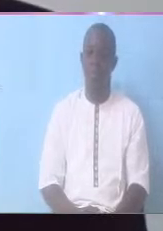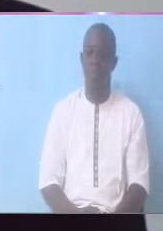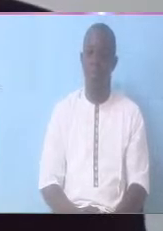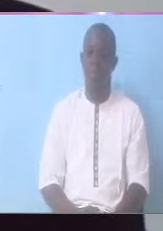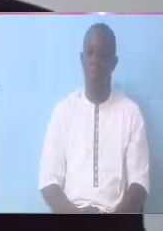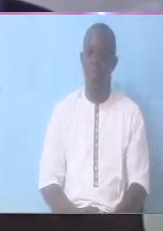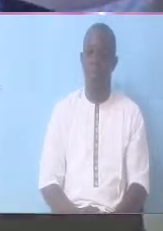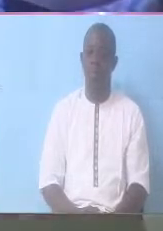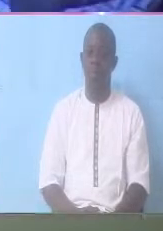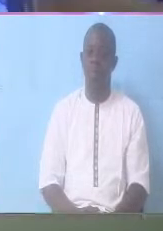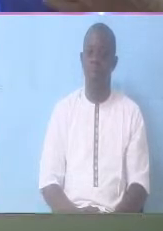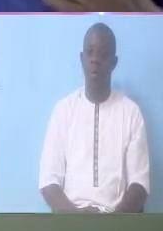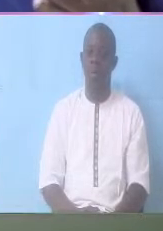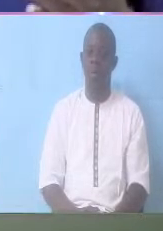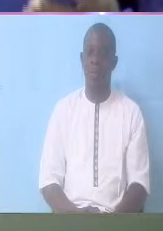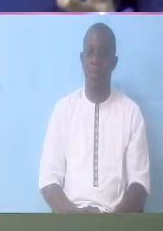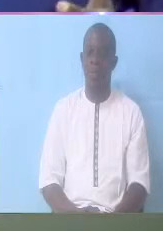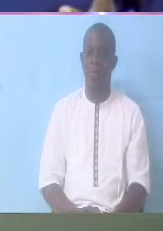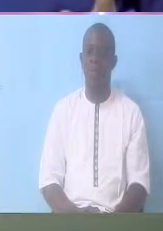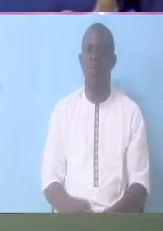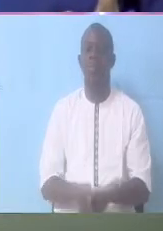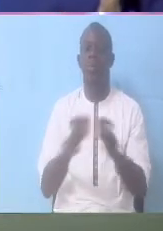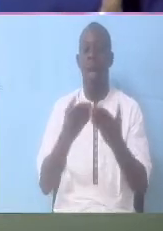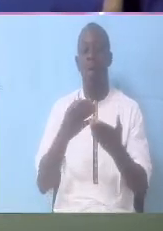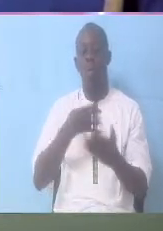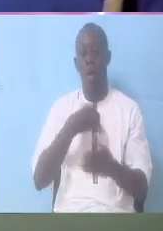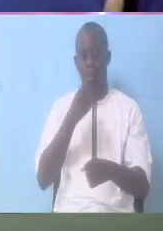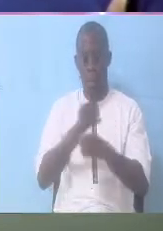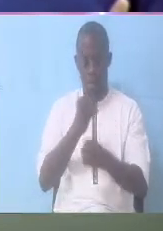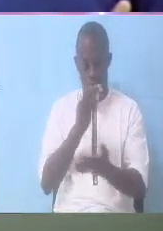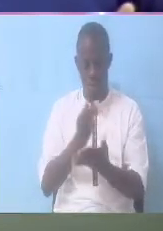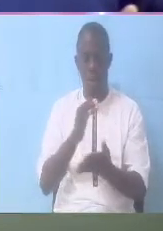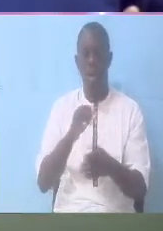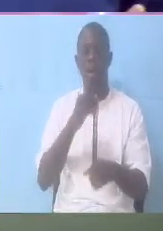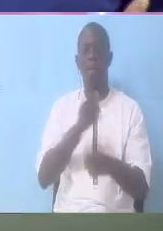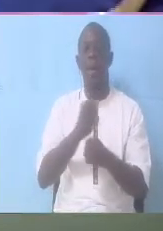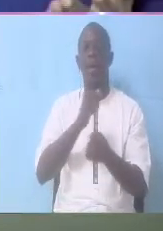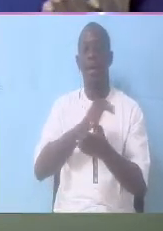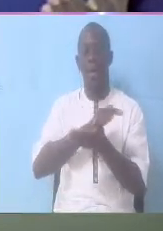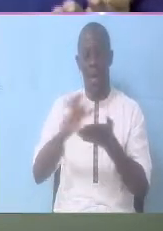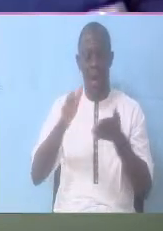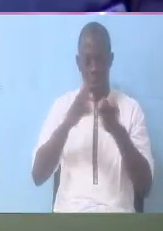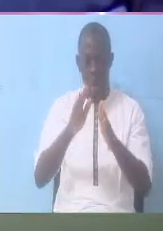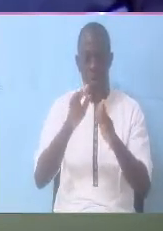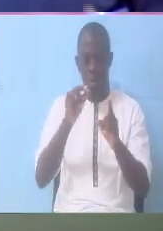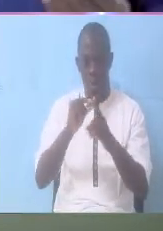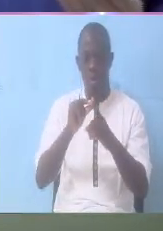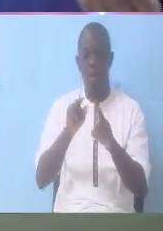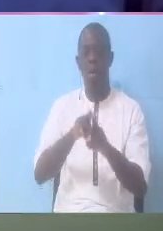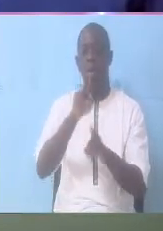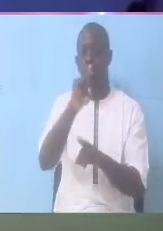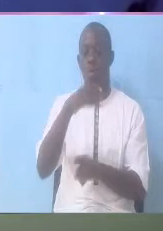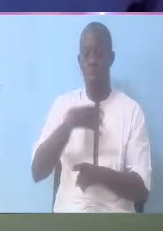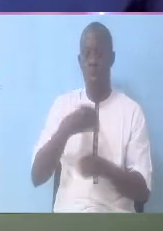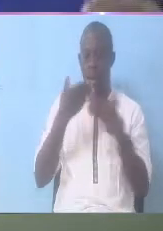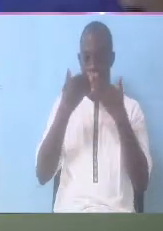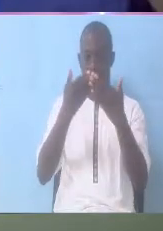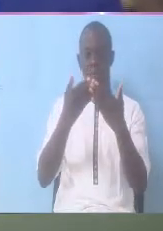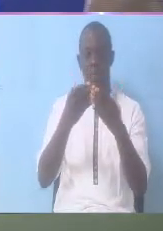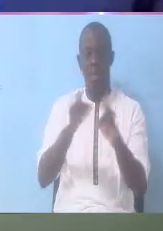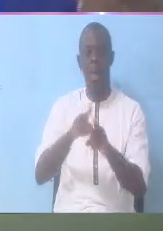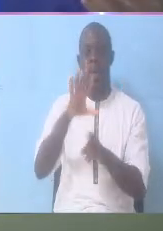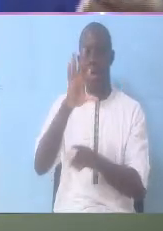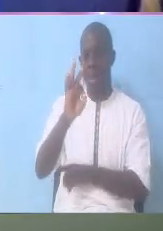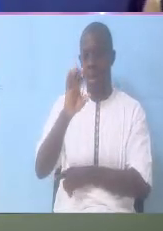isi hakilo tuato. Let's put it in plain terms. Yes, sir. Are you saying Tumbul told you that